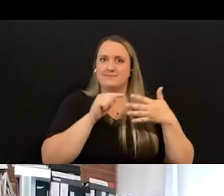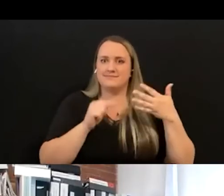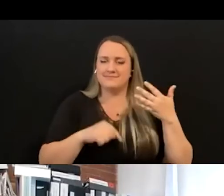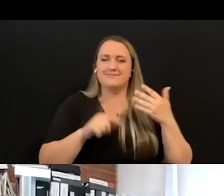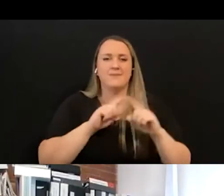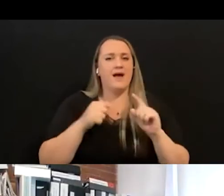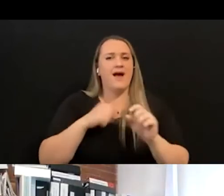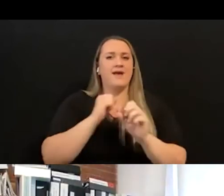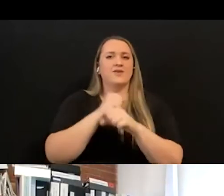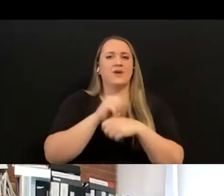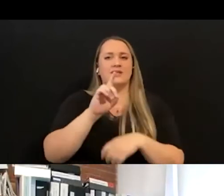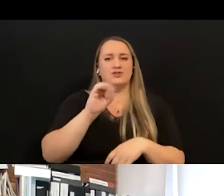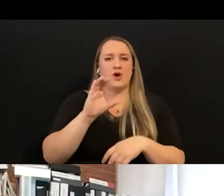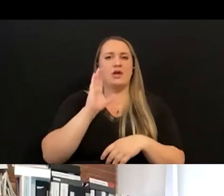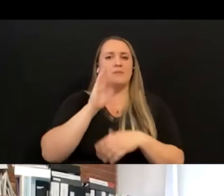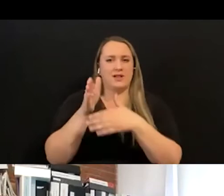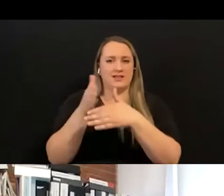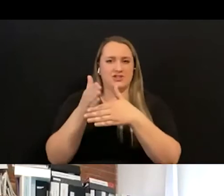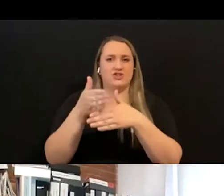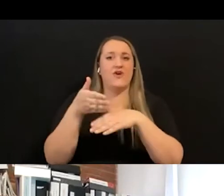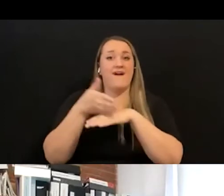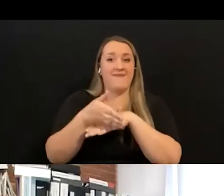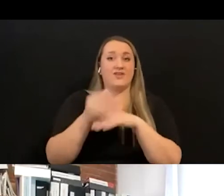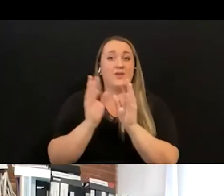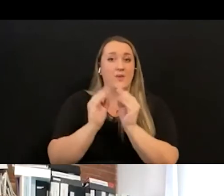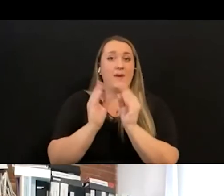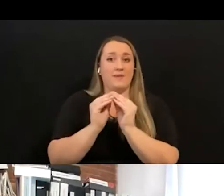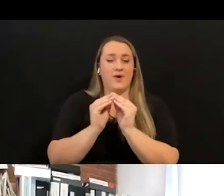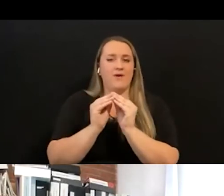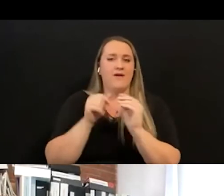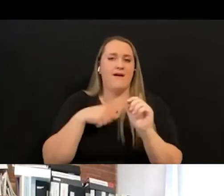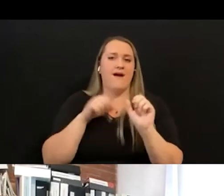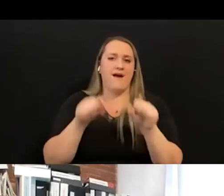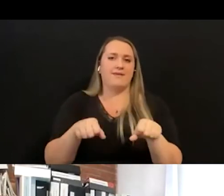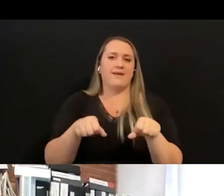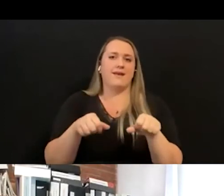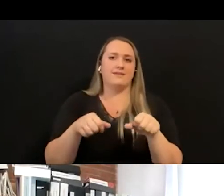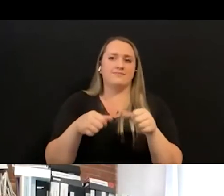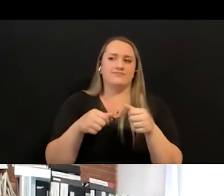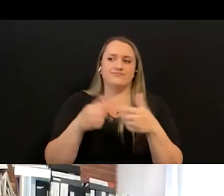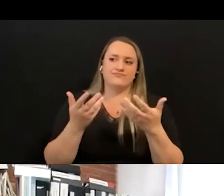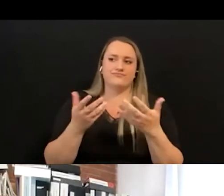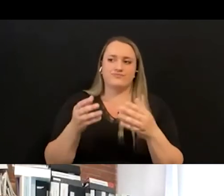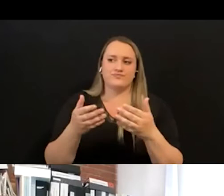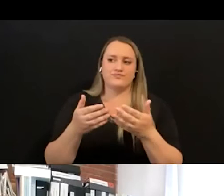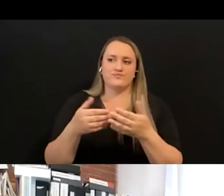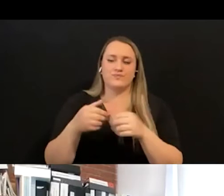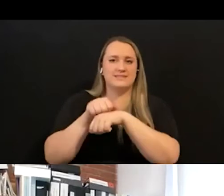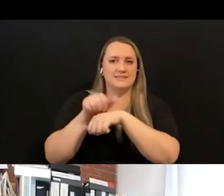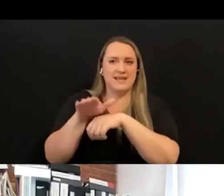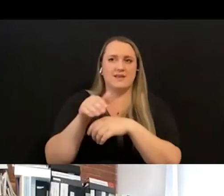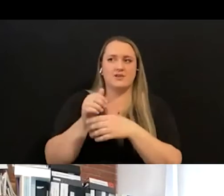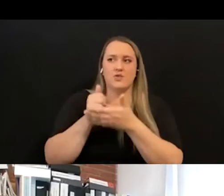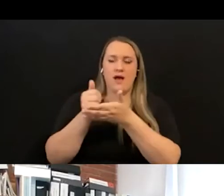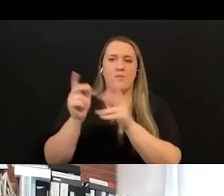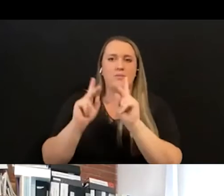created a document that we'll share after the webinar, which I can help people if they choose to implement it